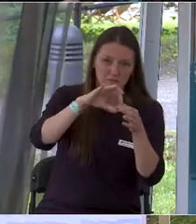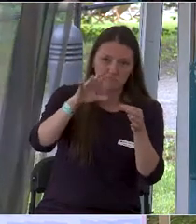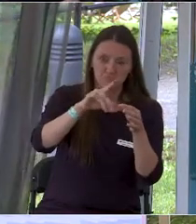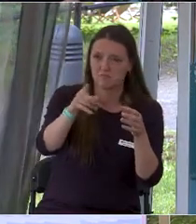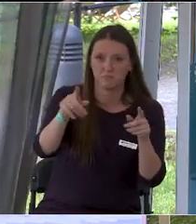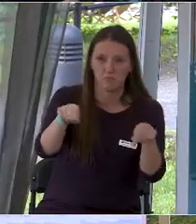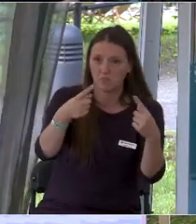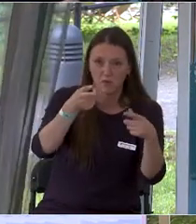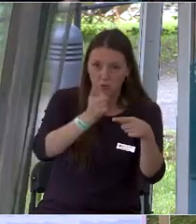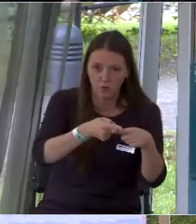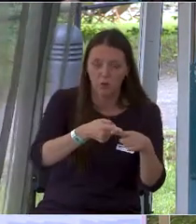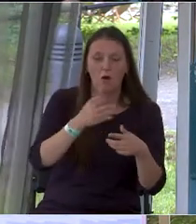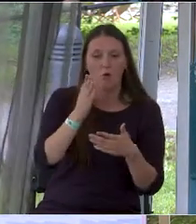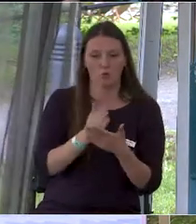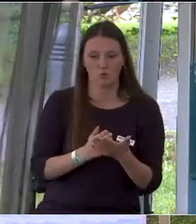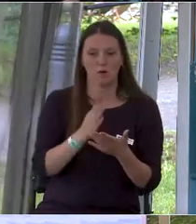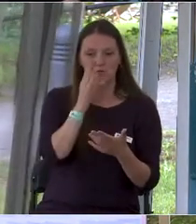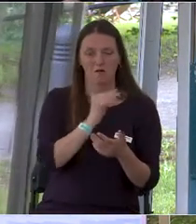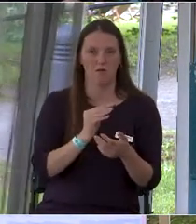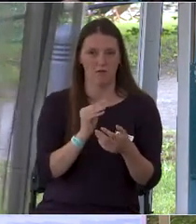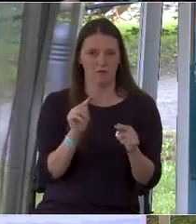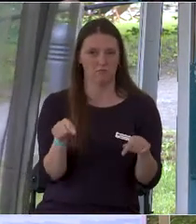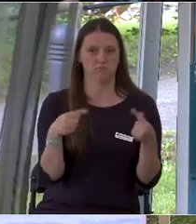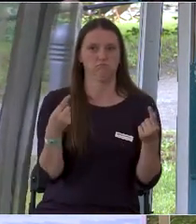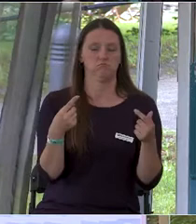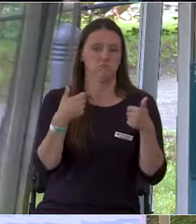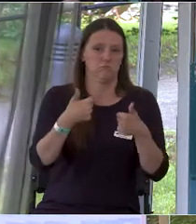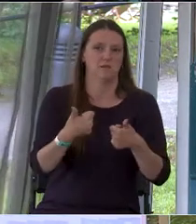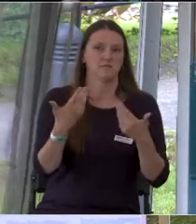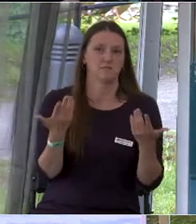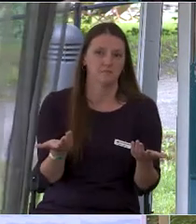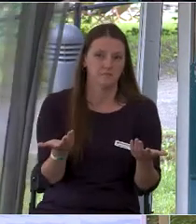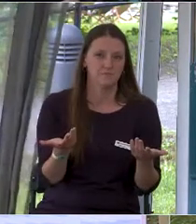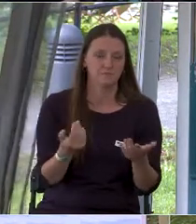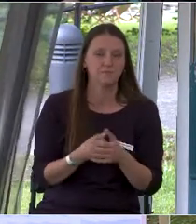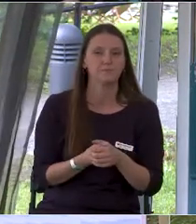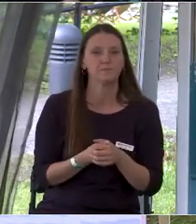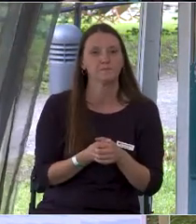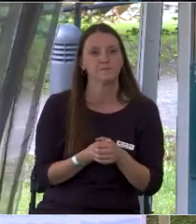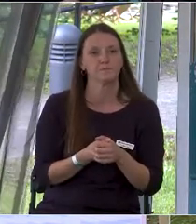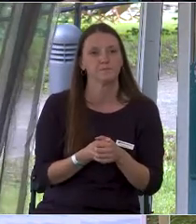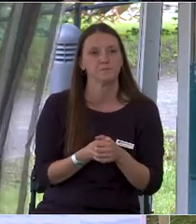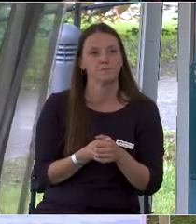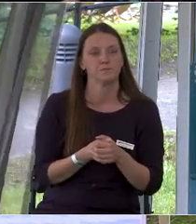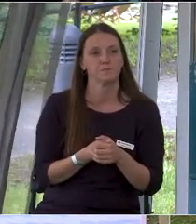trust, or completely lose it and not successful in regaining it or building it.